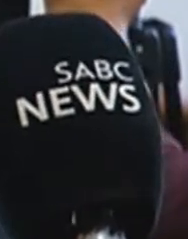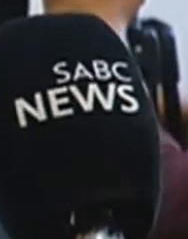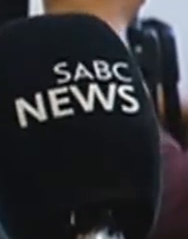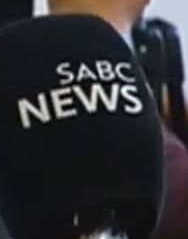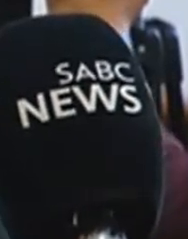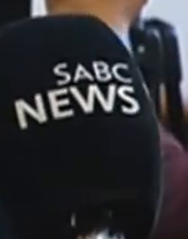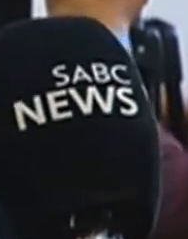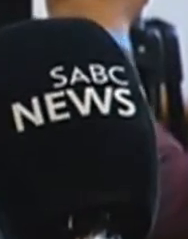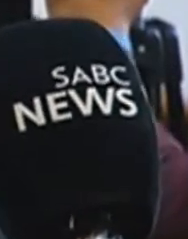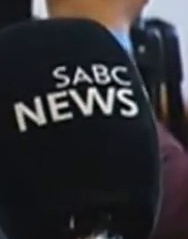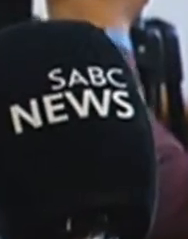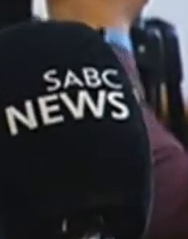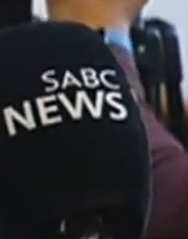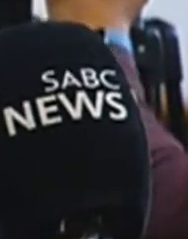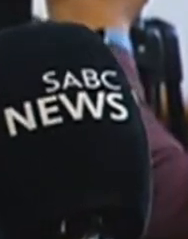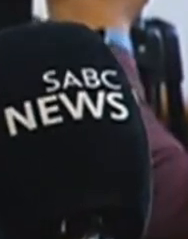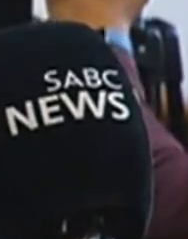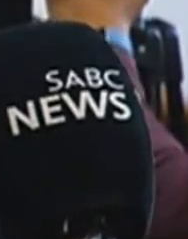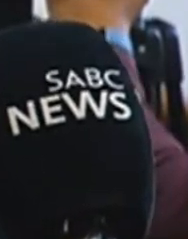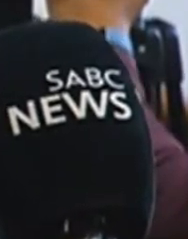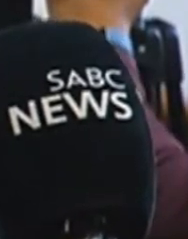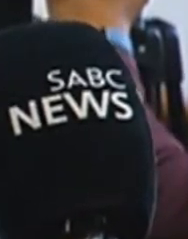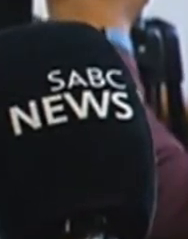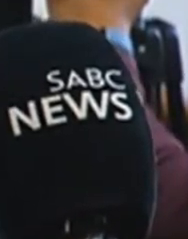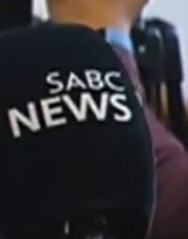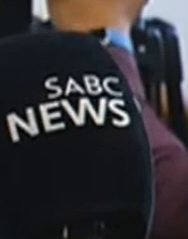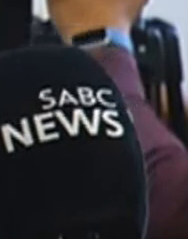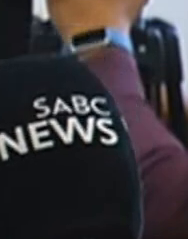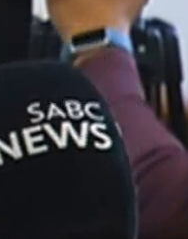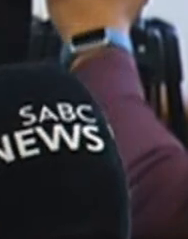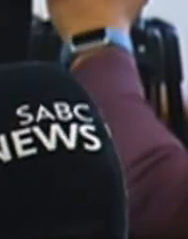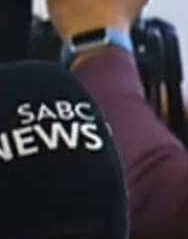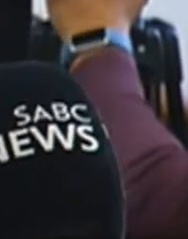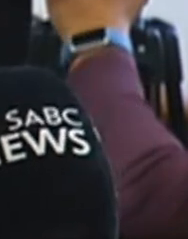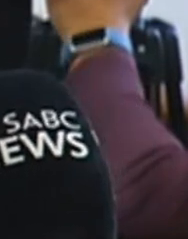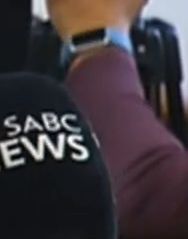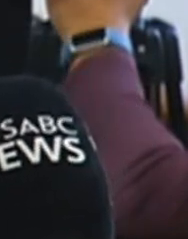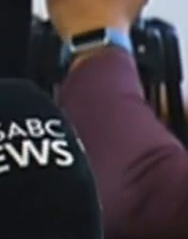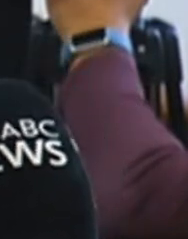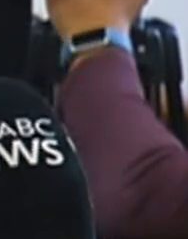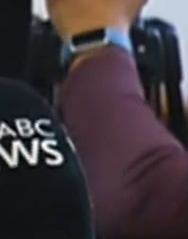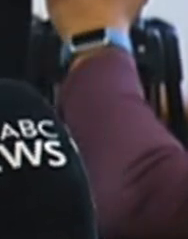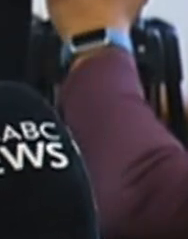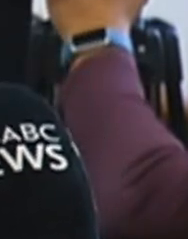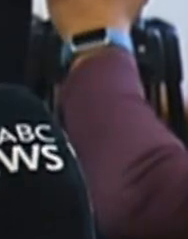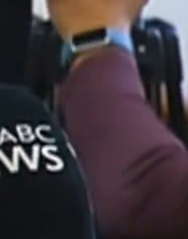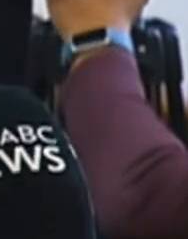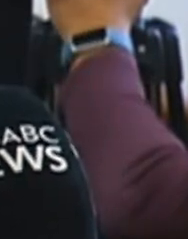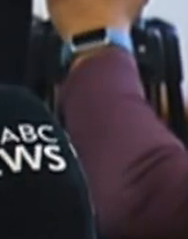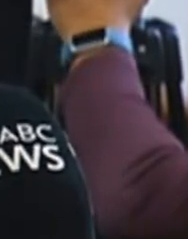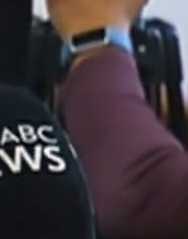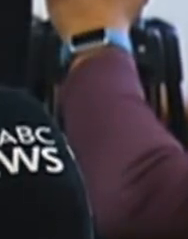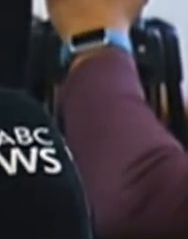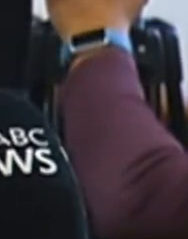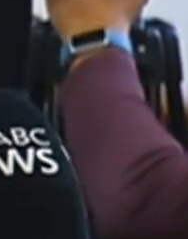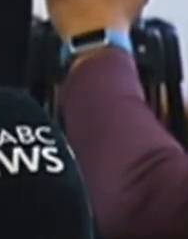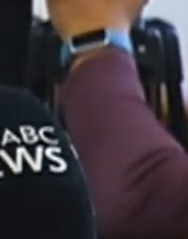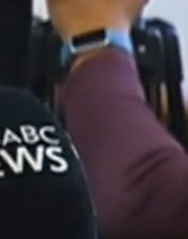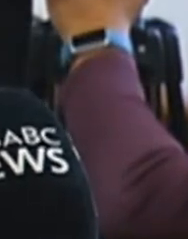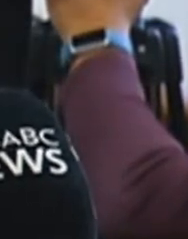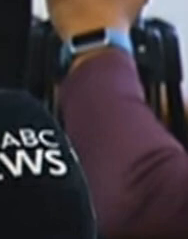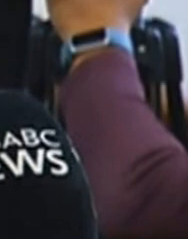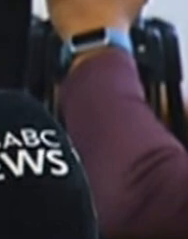this particular offense. So he said, now to deny media an opportunity to come to